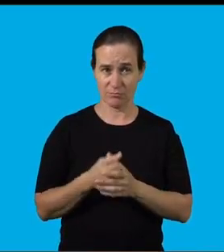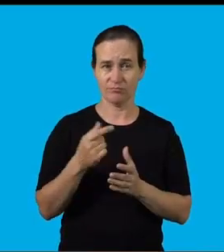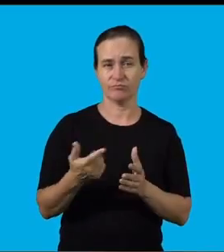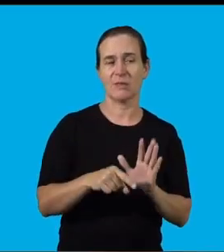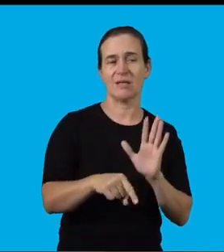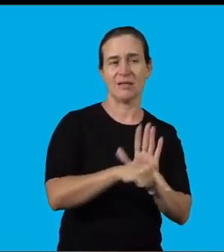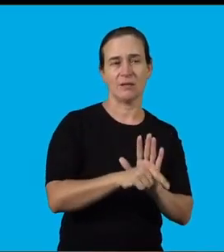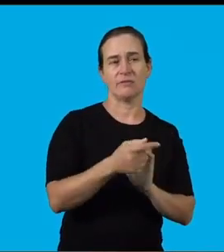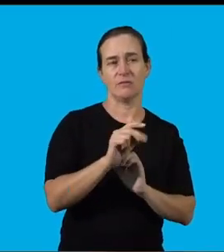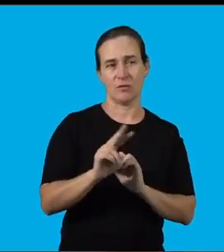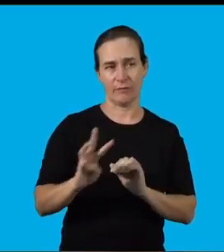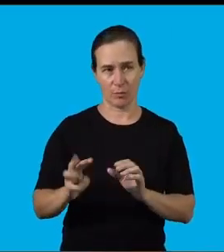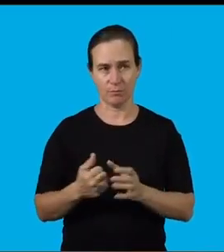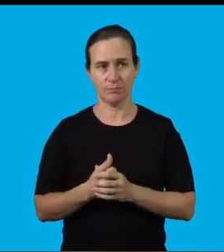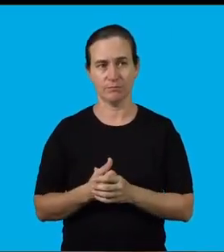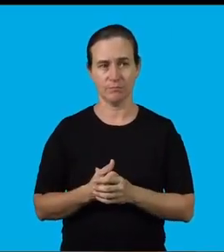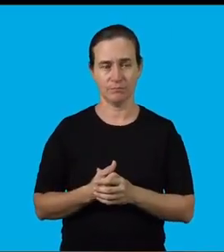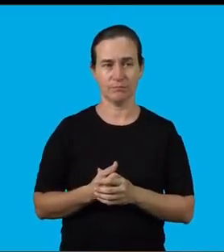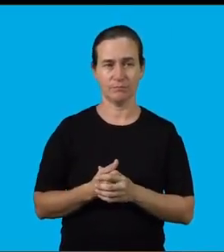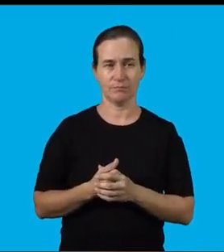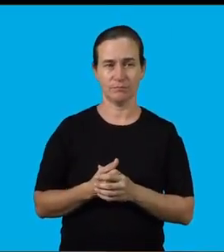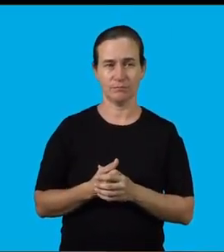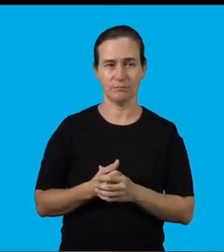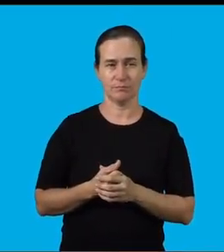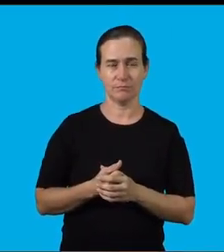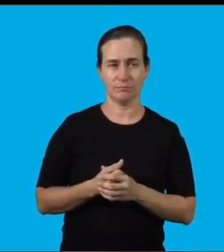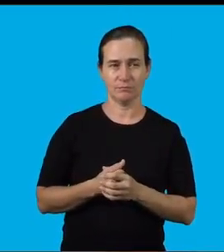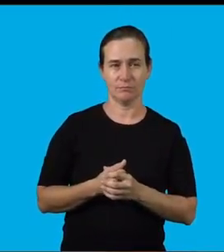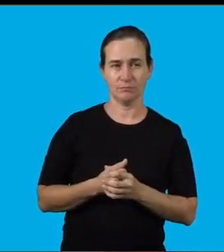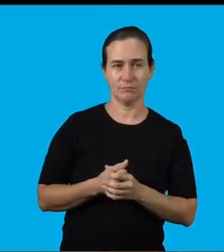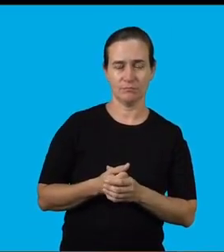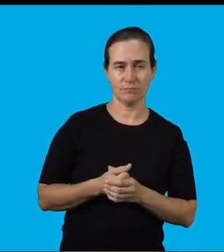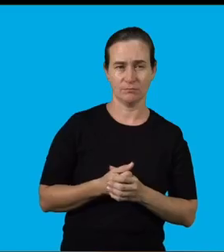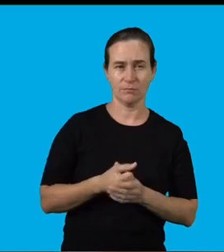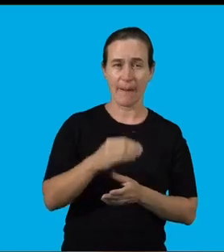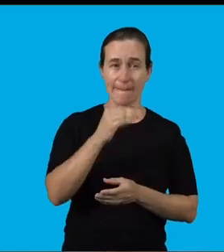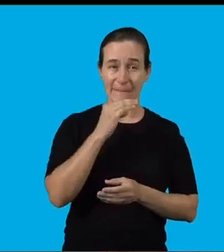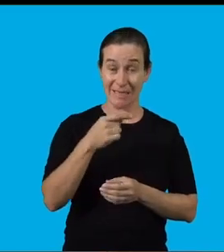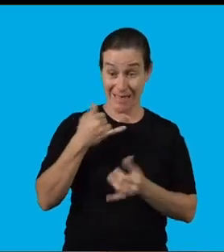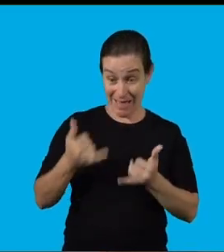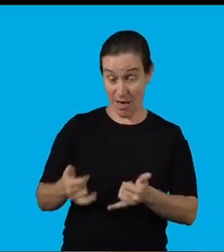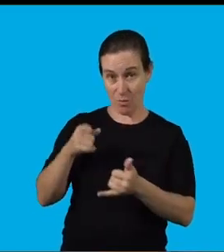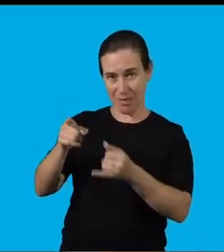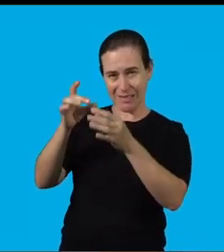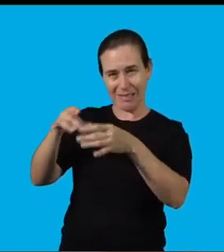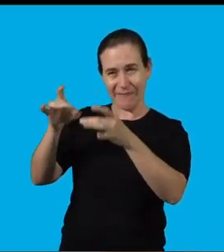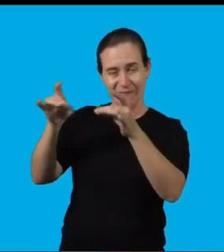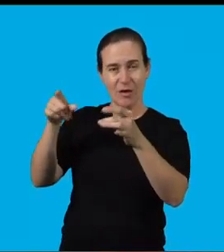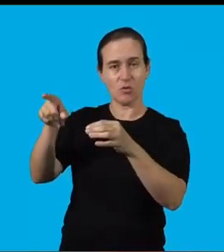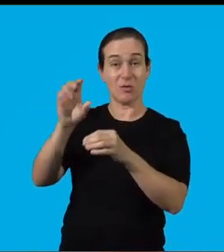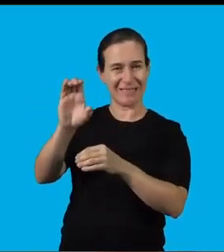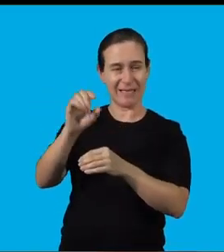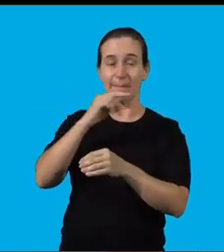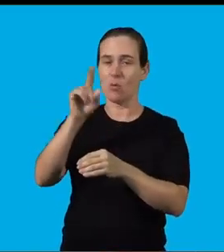24. All right. So now that we've got the gradient, what do we still need? We need the value of c, which is our y-intercept. How do we